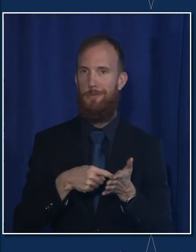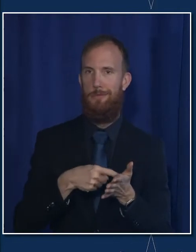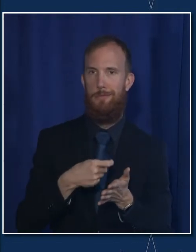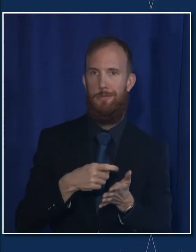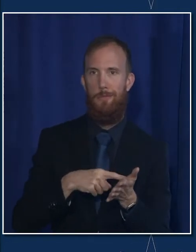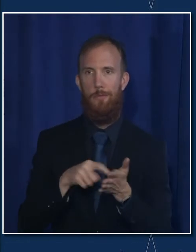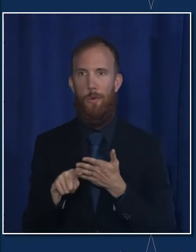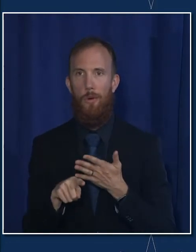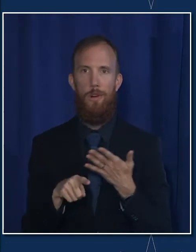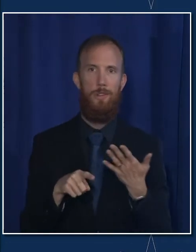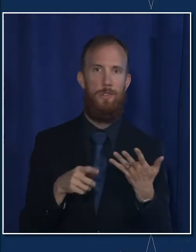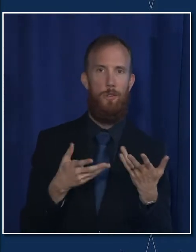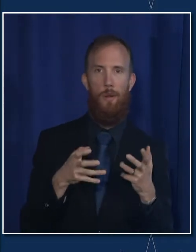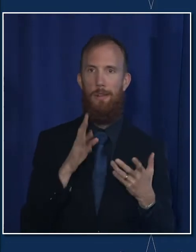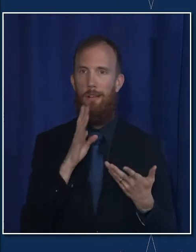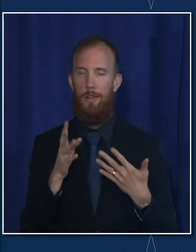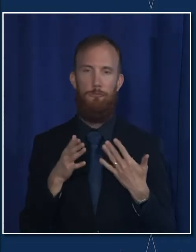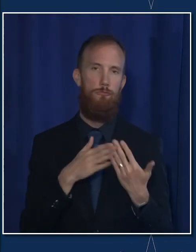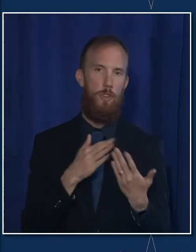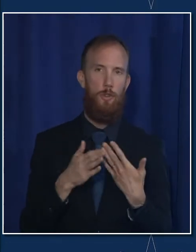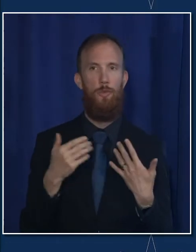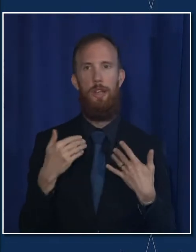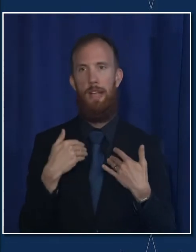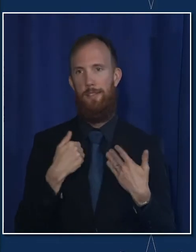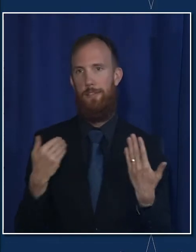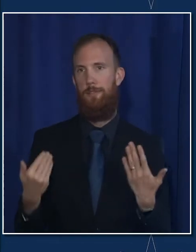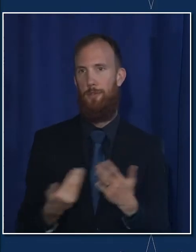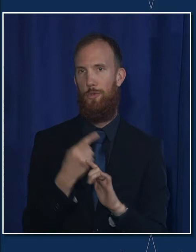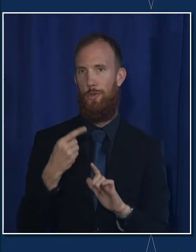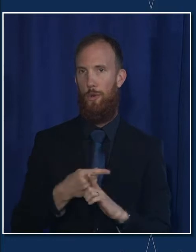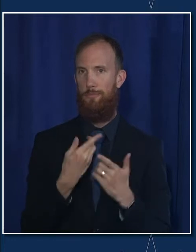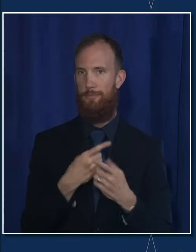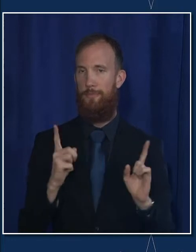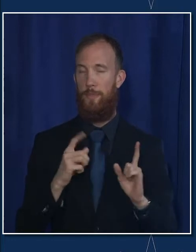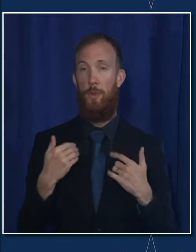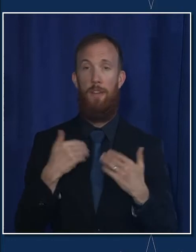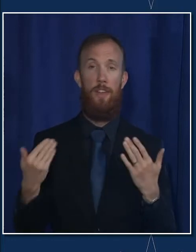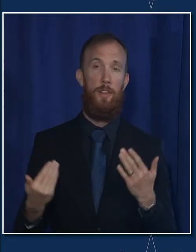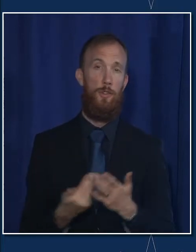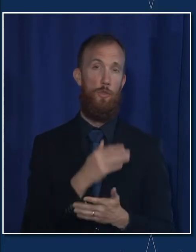to address both of these. So we've launched just yesterday a new website,